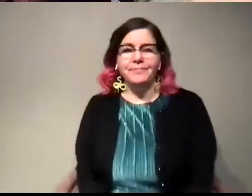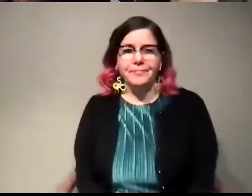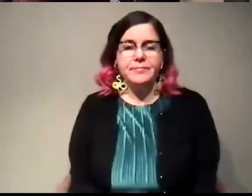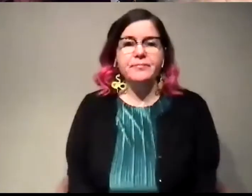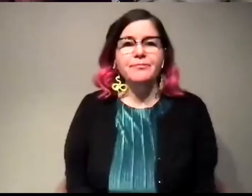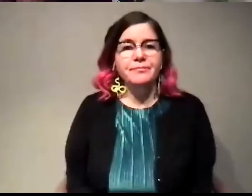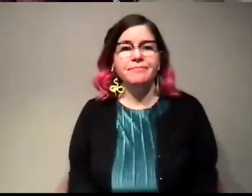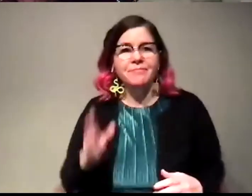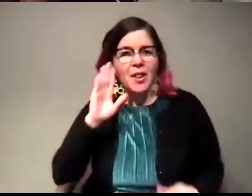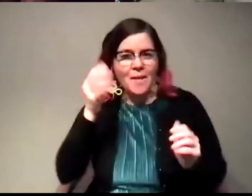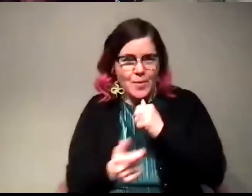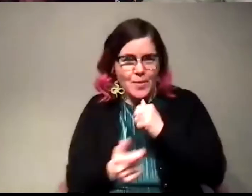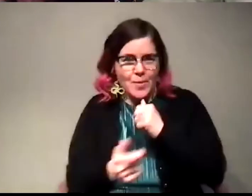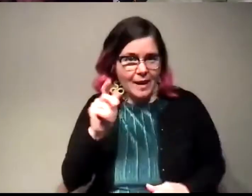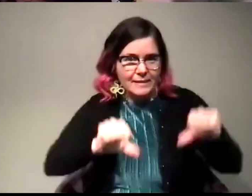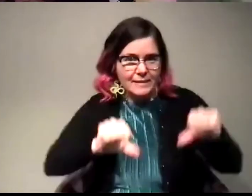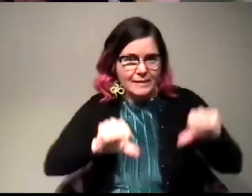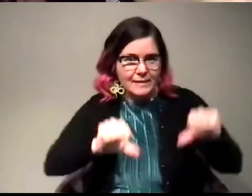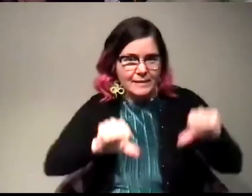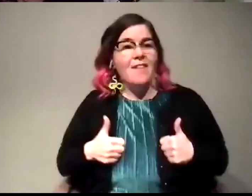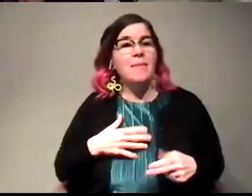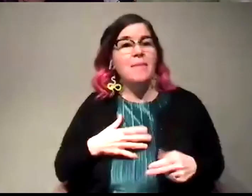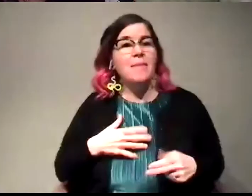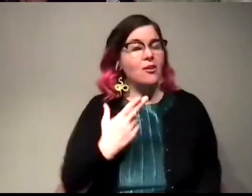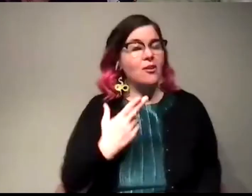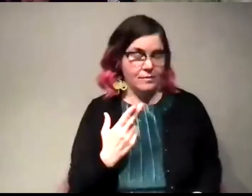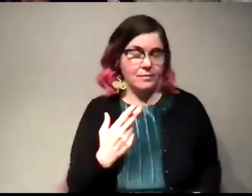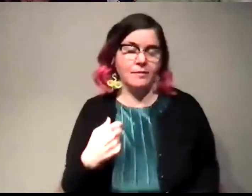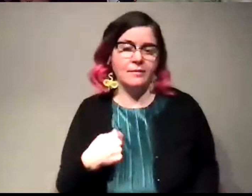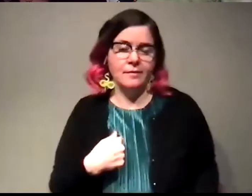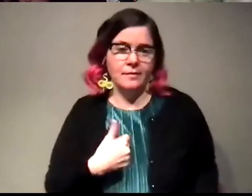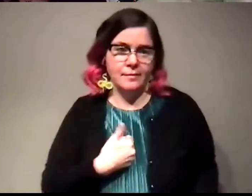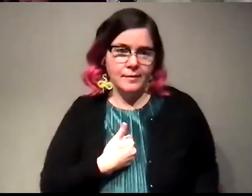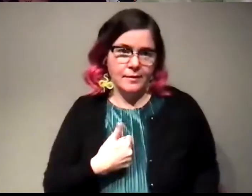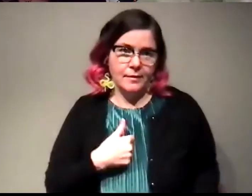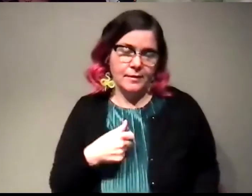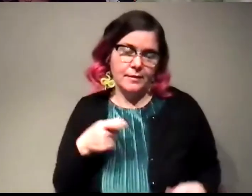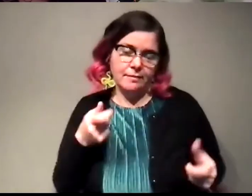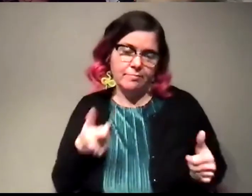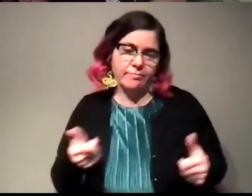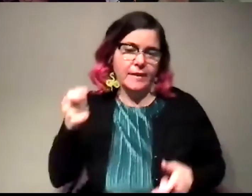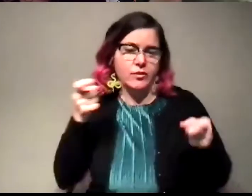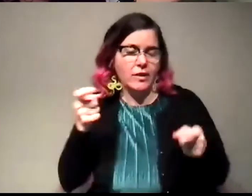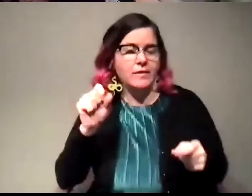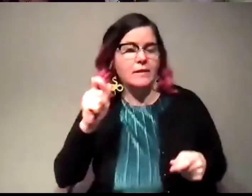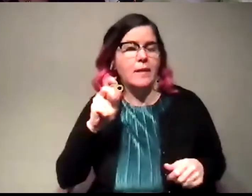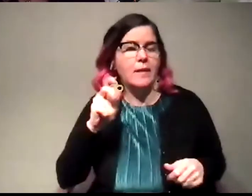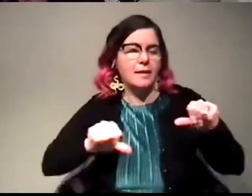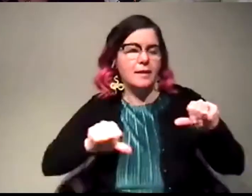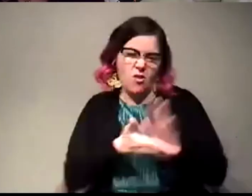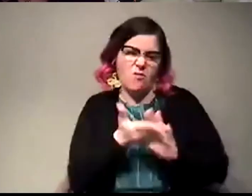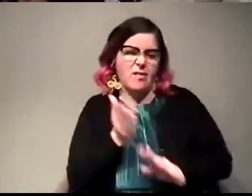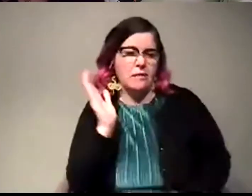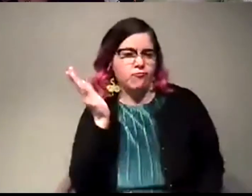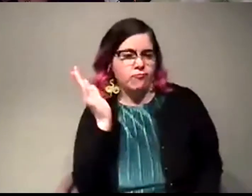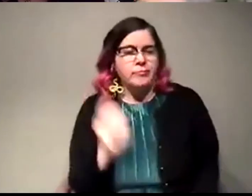All right. Hello, everyone. Welcome to Skype a Scientist Live. My name is Sarah. I'm the executive director of Skype a Scientist, and I run these live streams.